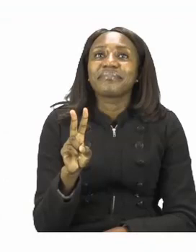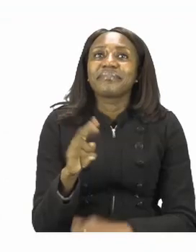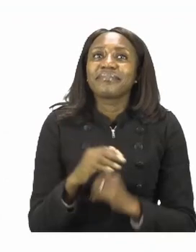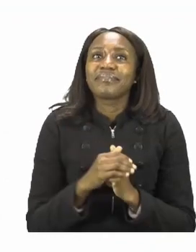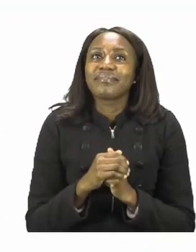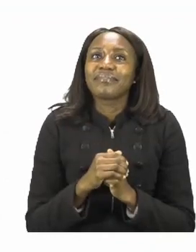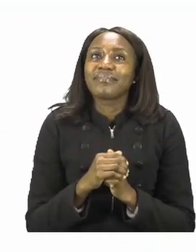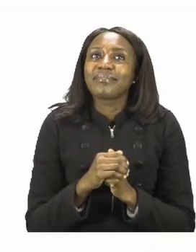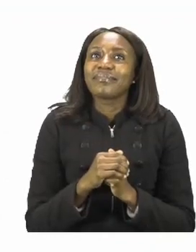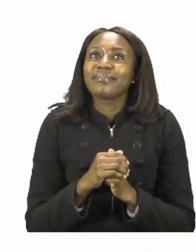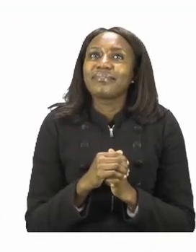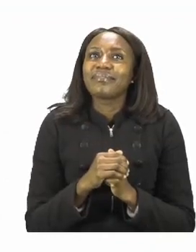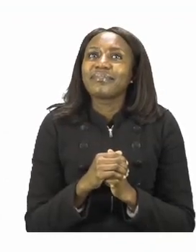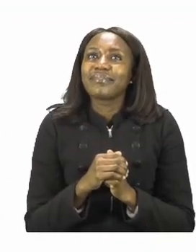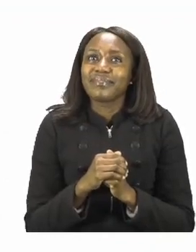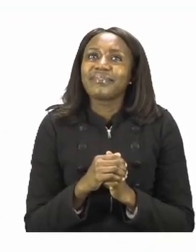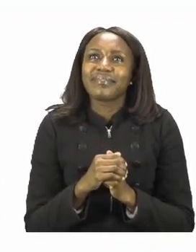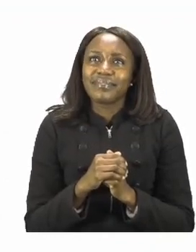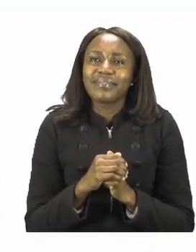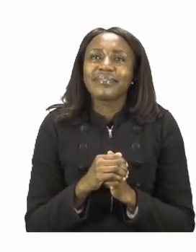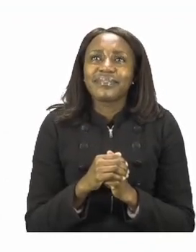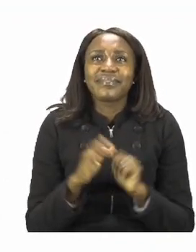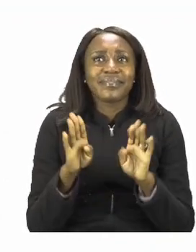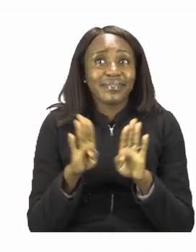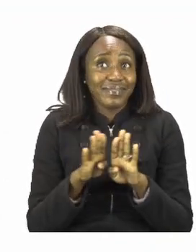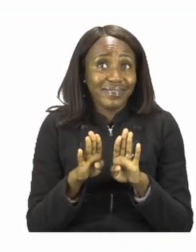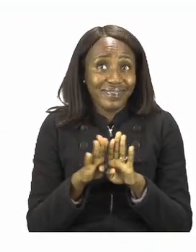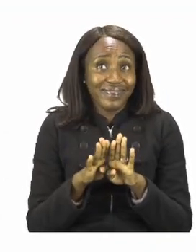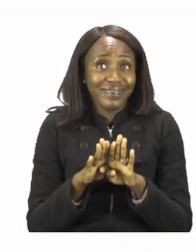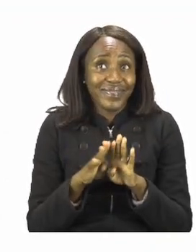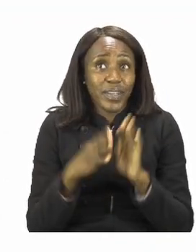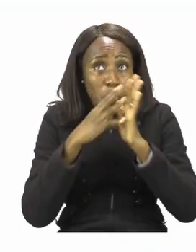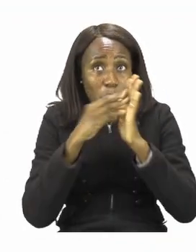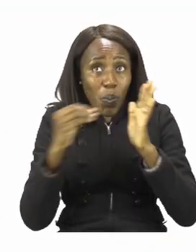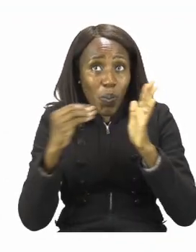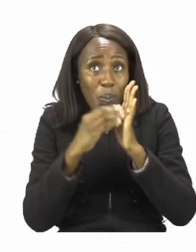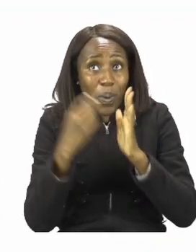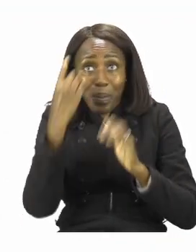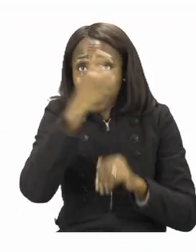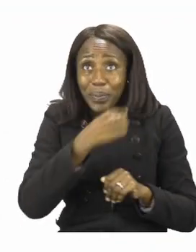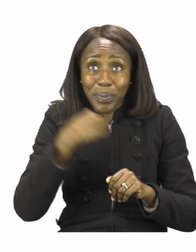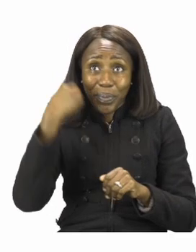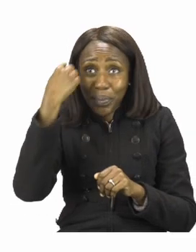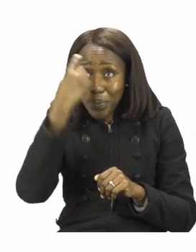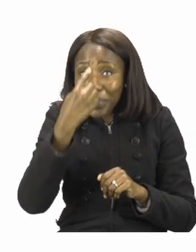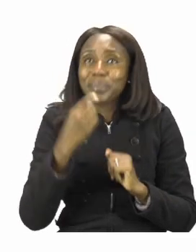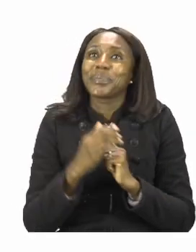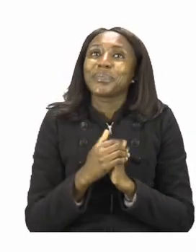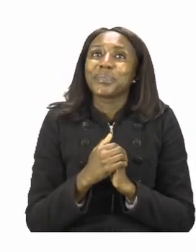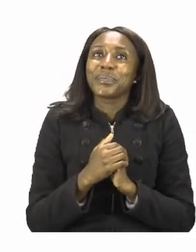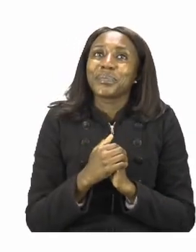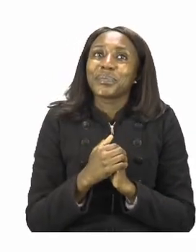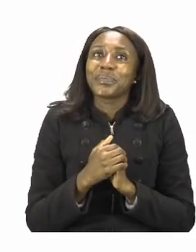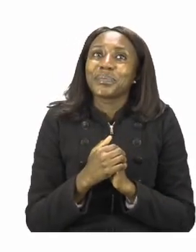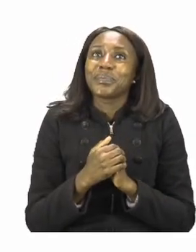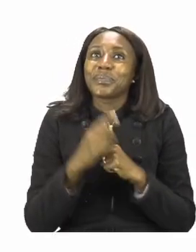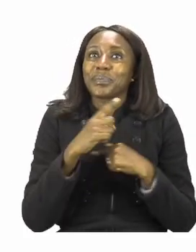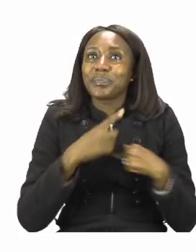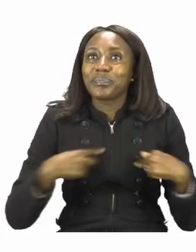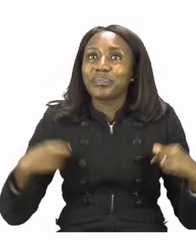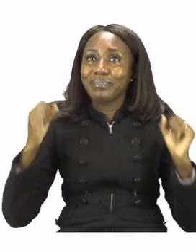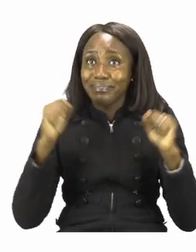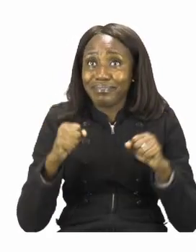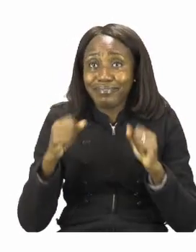On page 12, we are going to be doing imitations. Now, it's our job to imitate the different